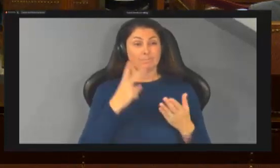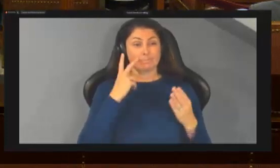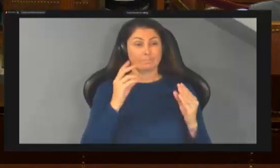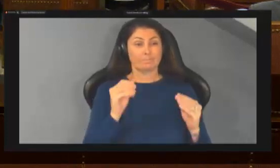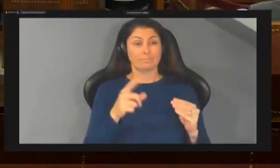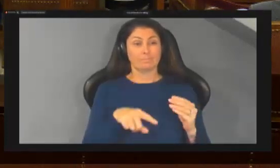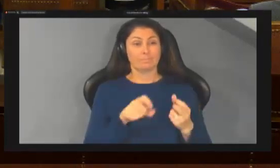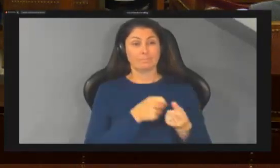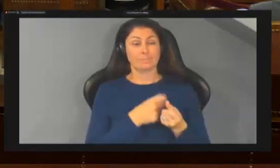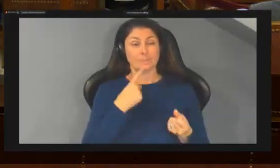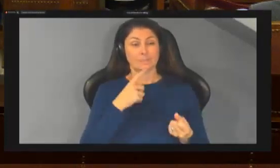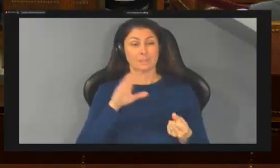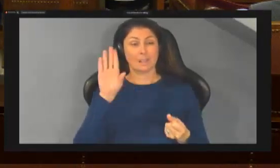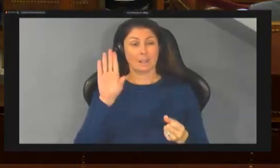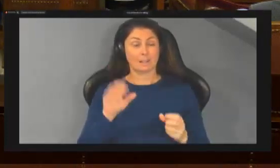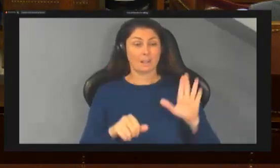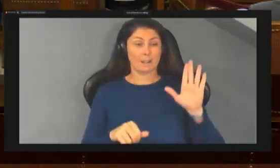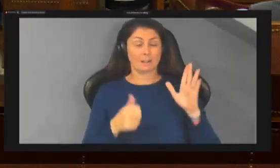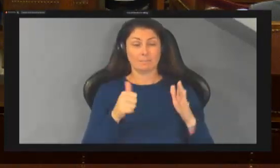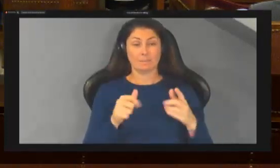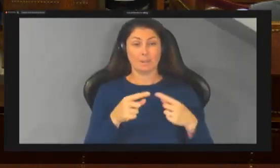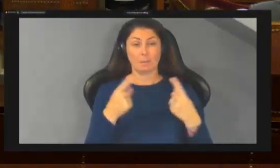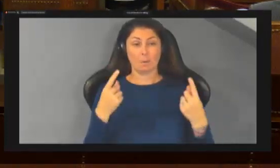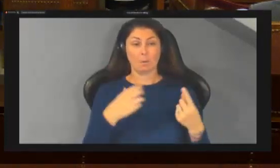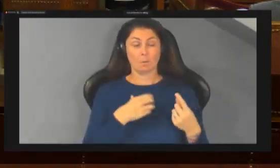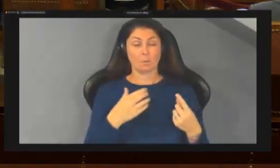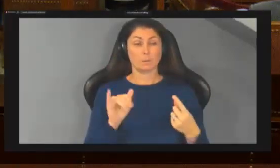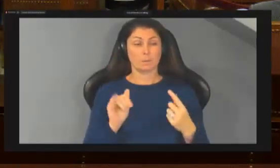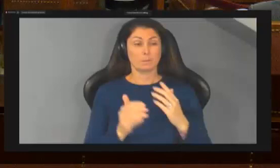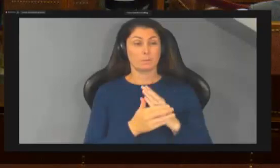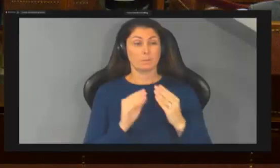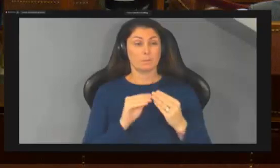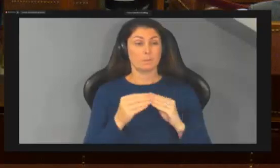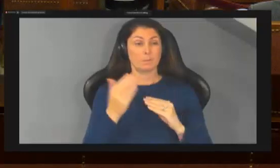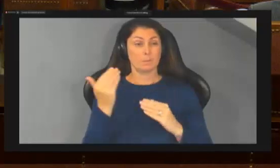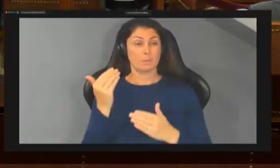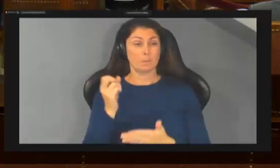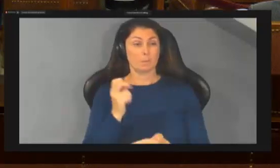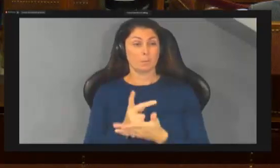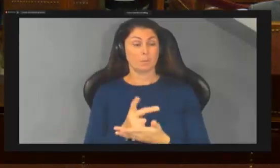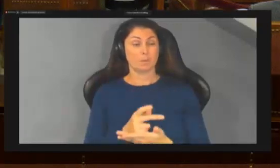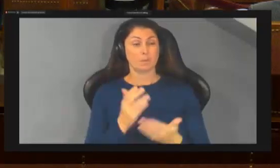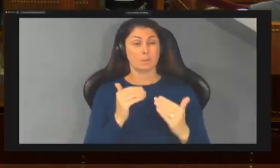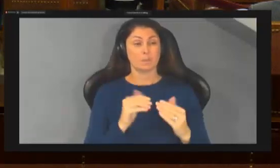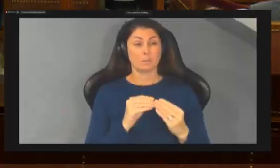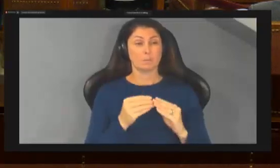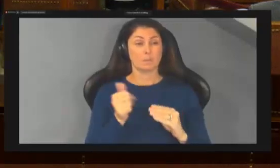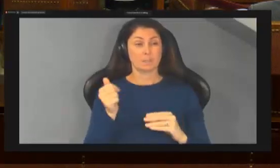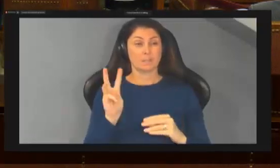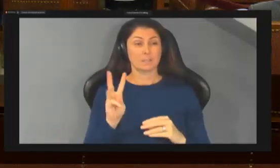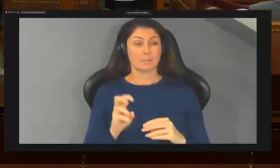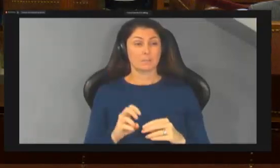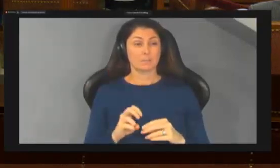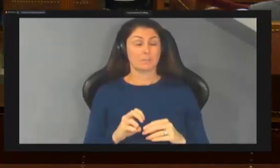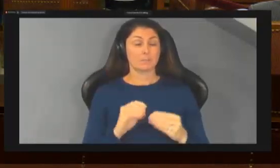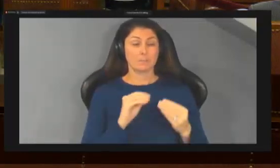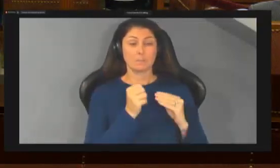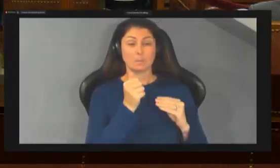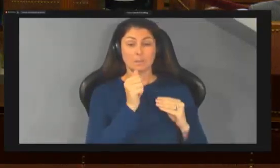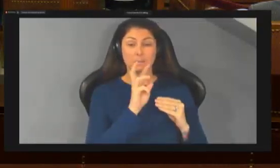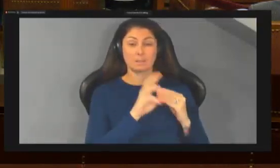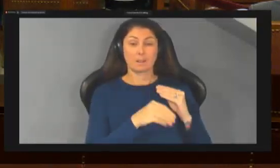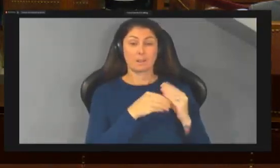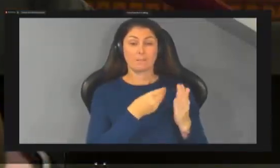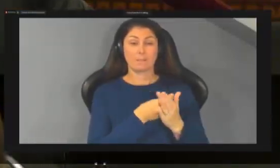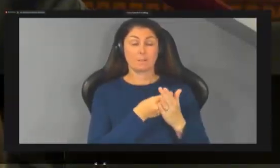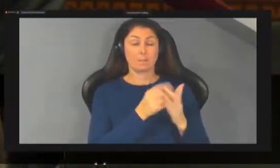favor say aye. Aye. Aye. Any opposed? Operating amendment number 15 has passed. Operating amendment number 16. Number 16 is to add funding to the